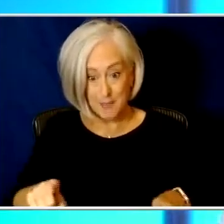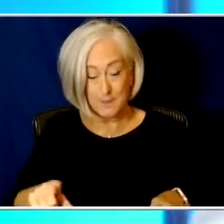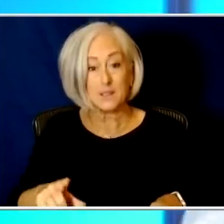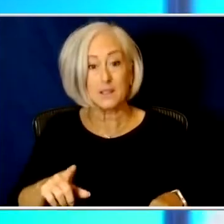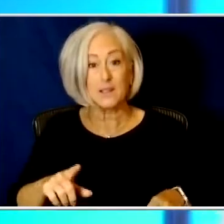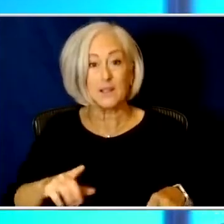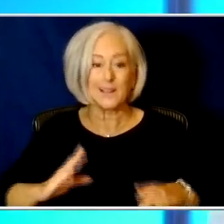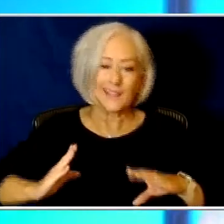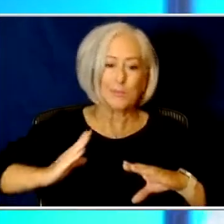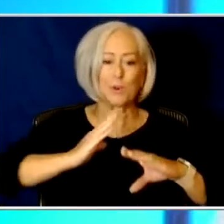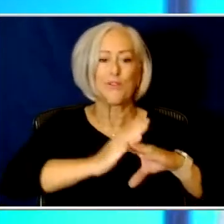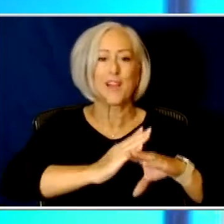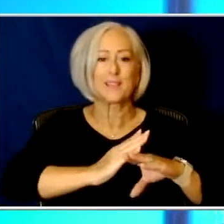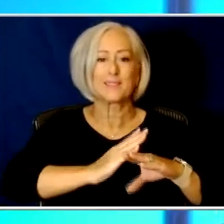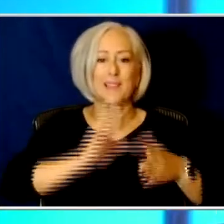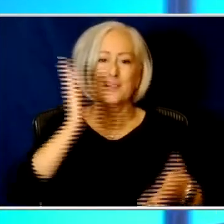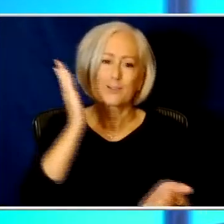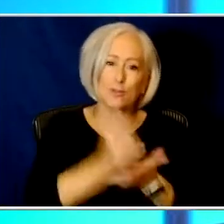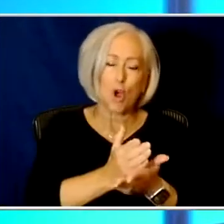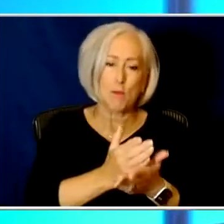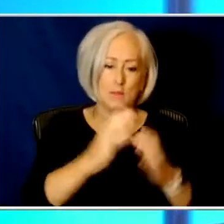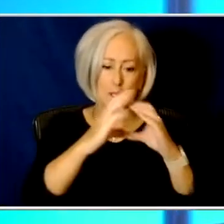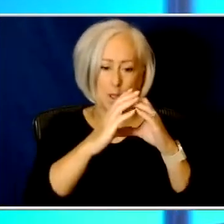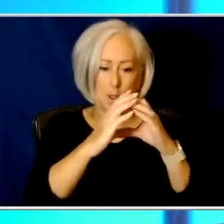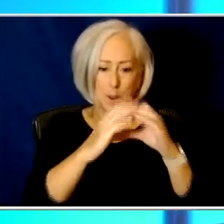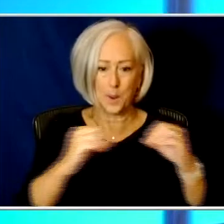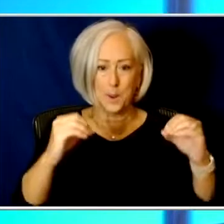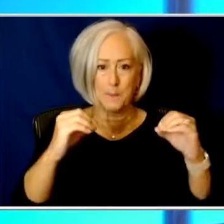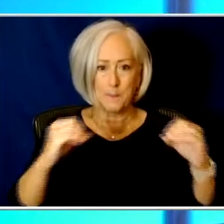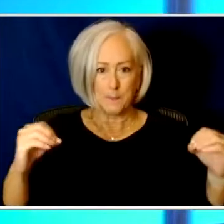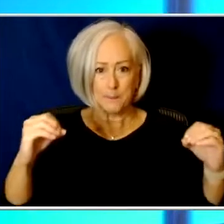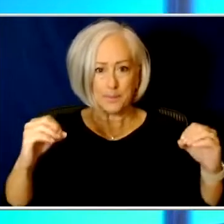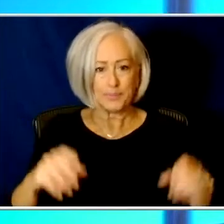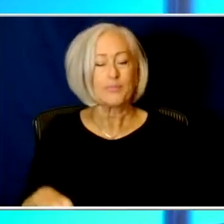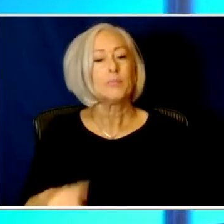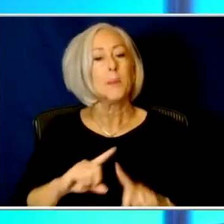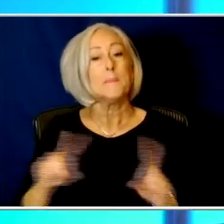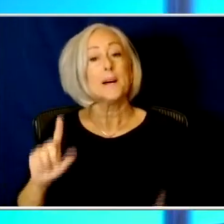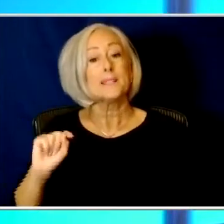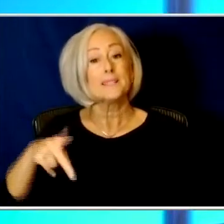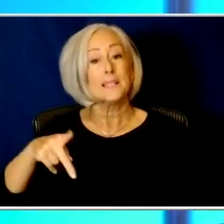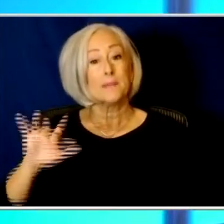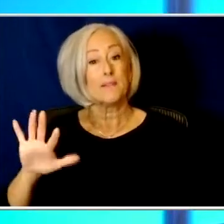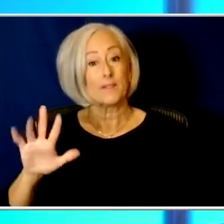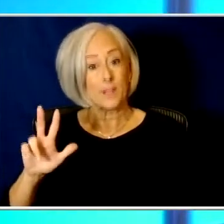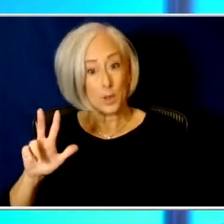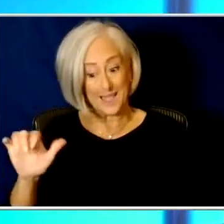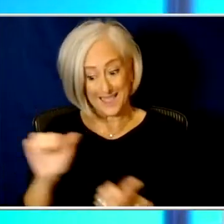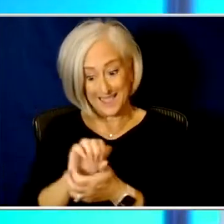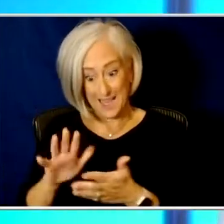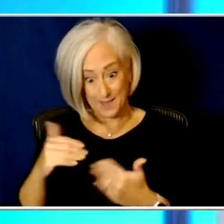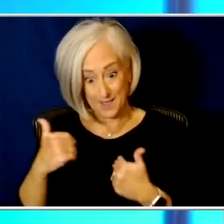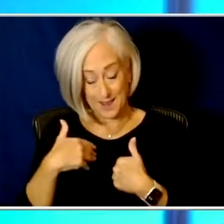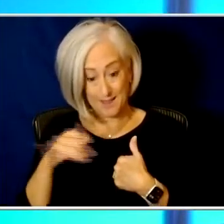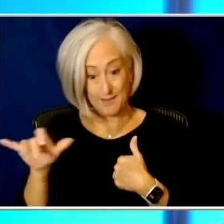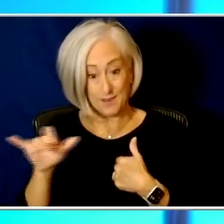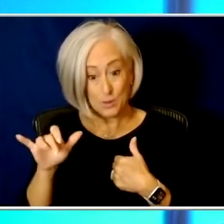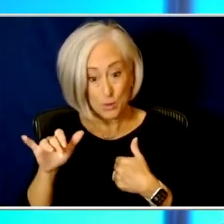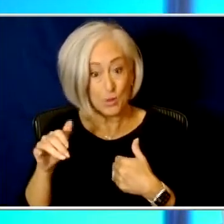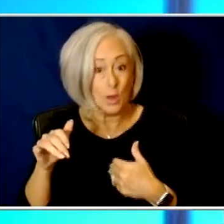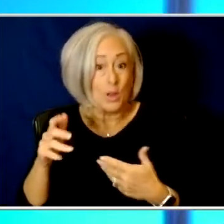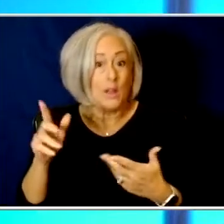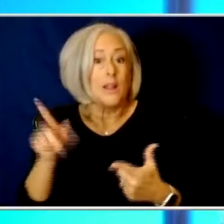cells just keep replicating. And so the idea is that there's focus on trying to find drugs that can actually